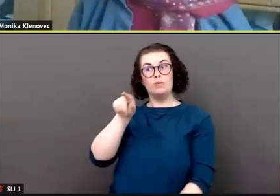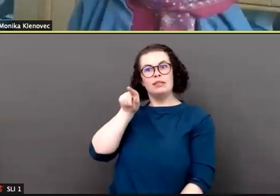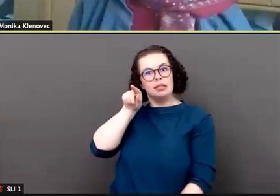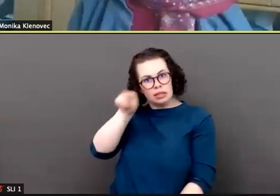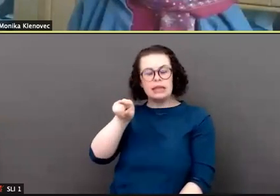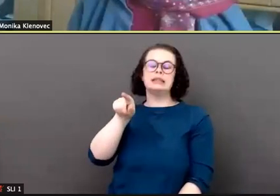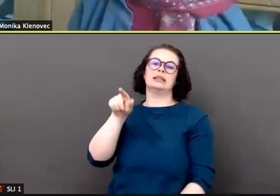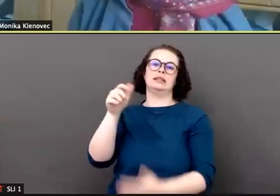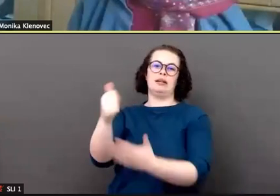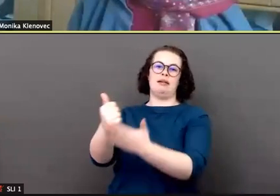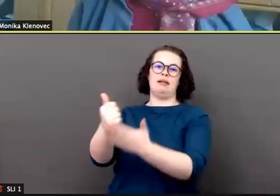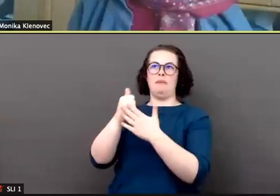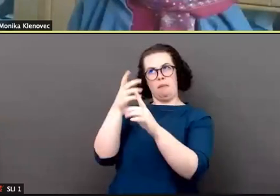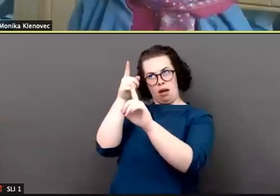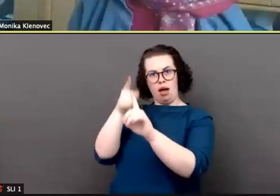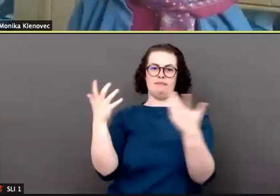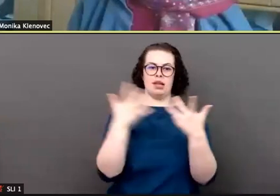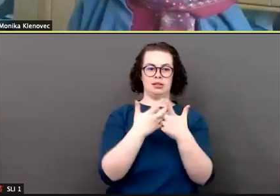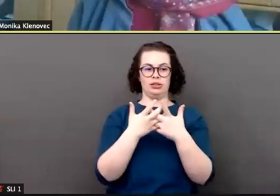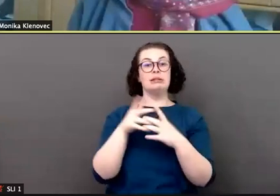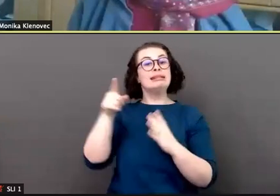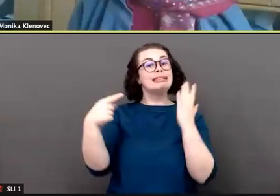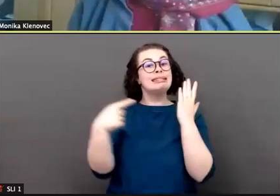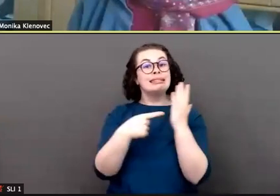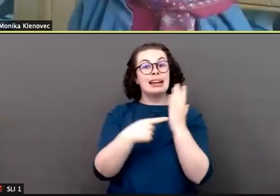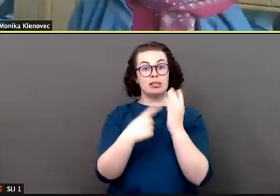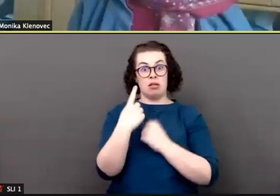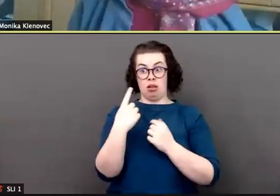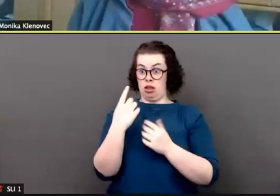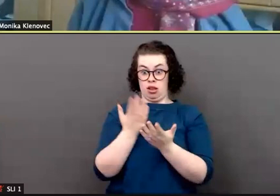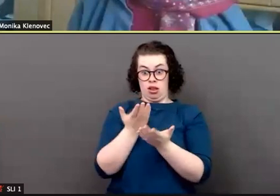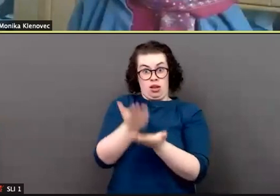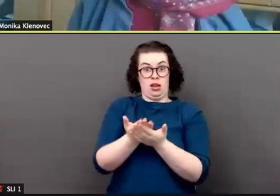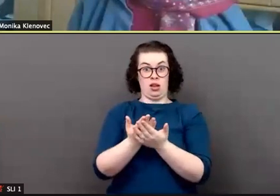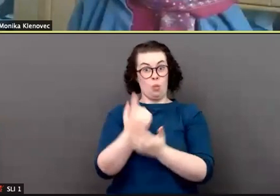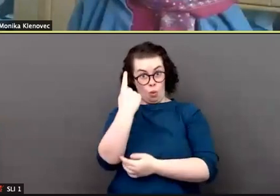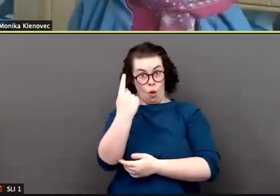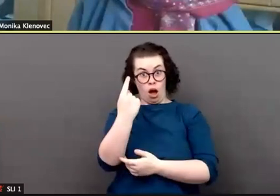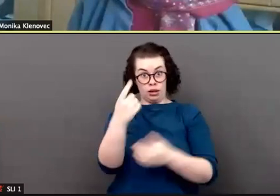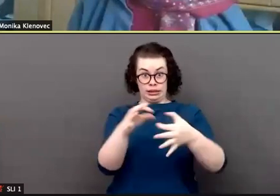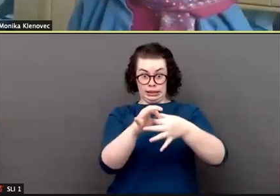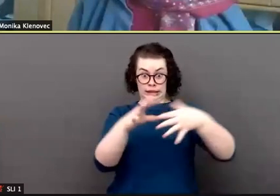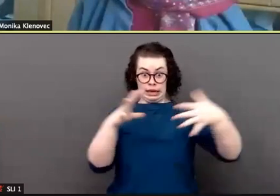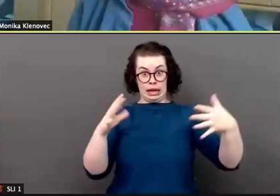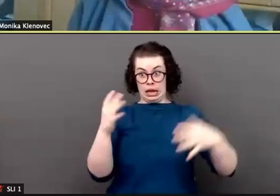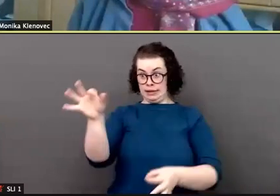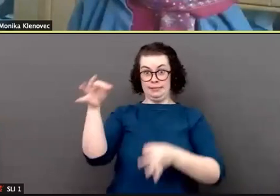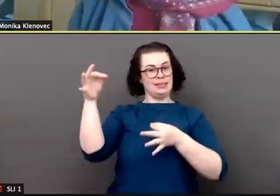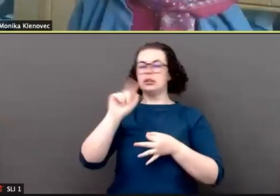technical report is not a standalone document, and it has to be used alongside with the